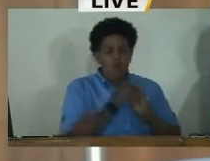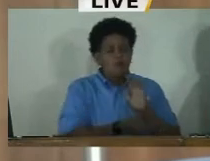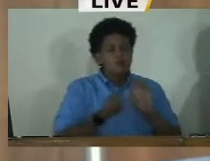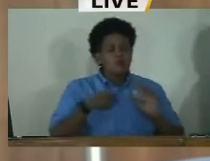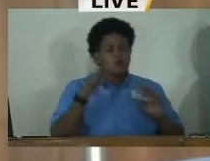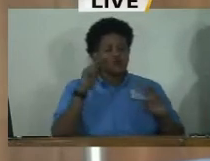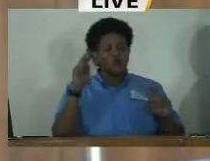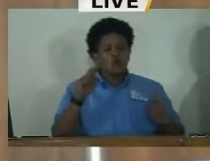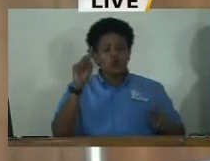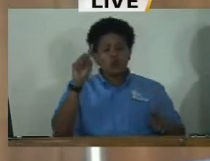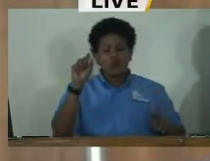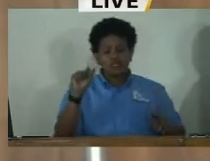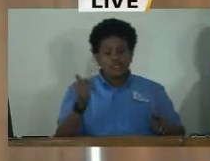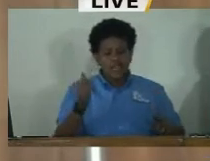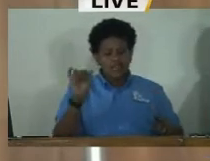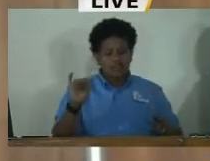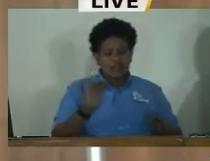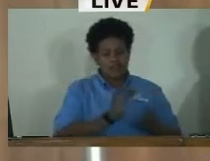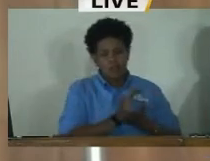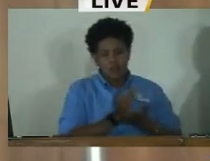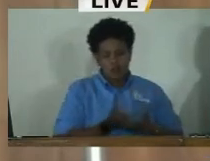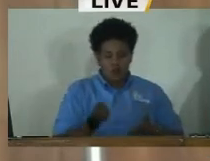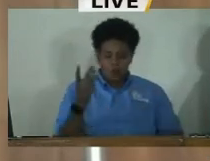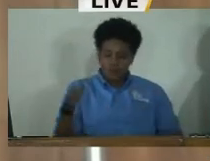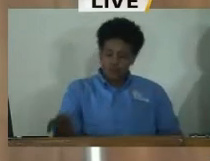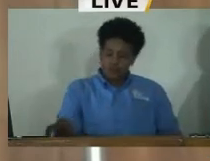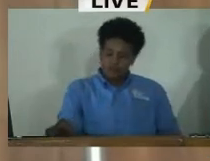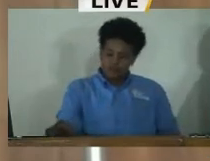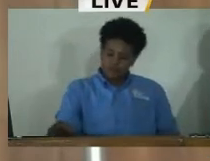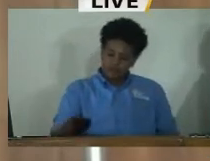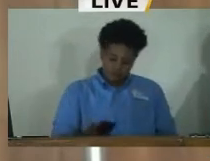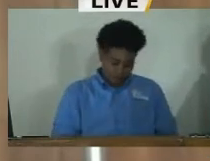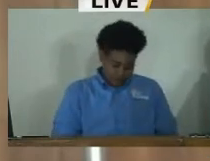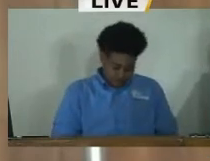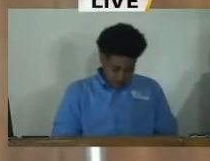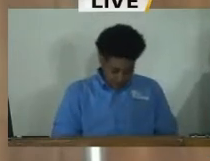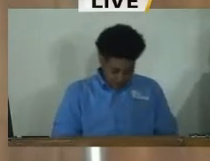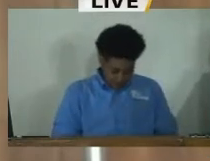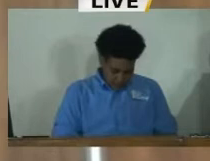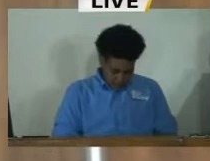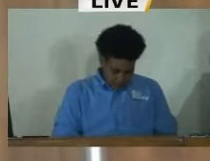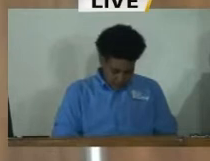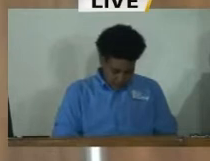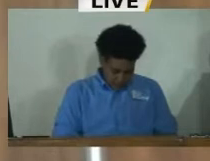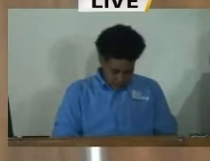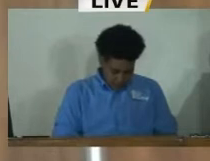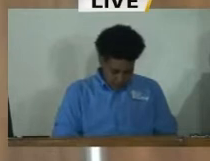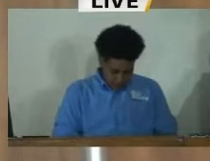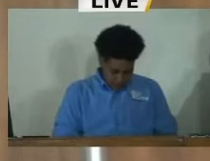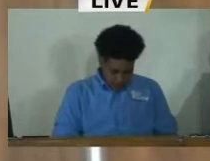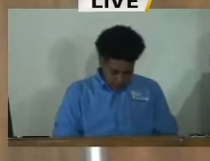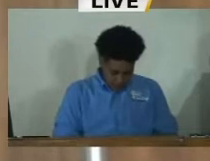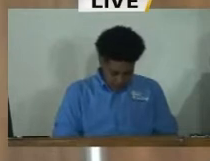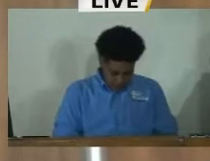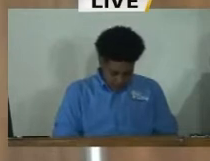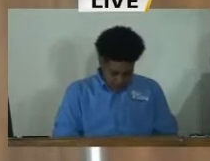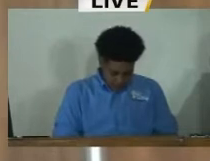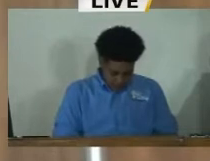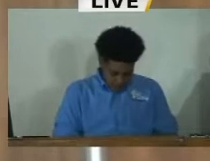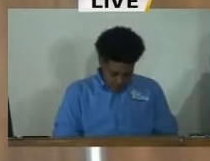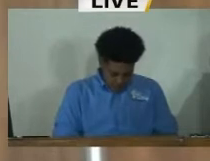target just 1/10 of that revenue. In other words, our culture as an industry would have the potential value